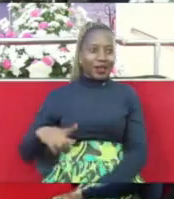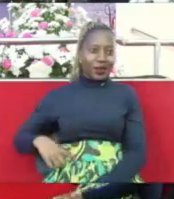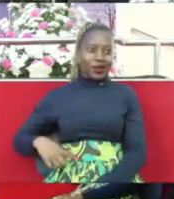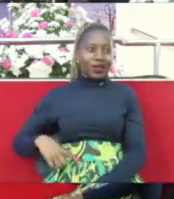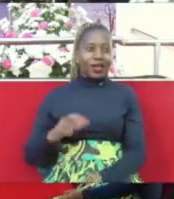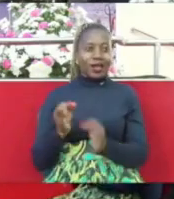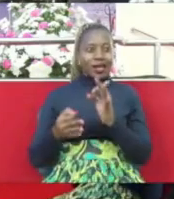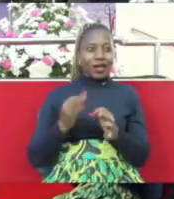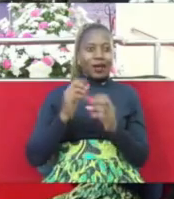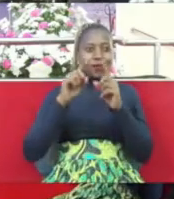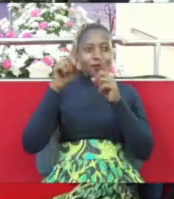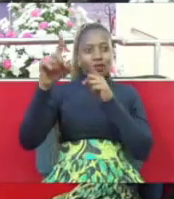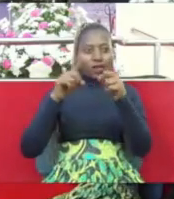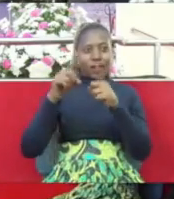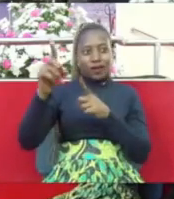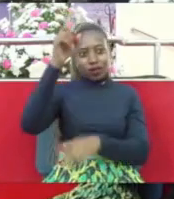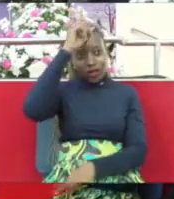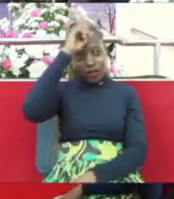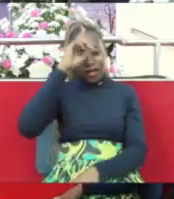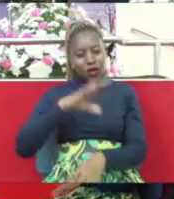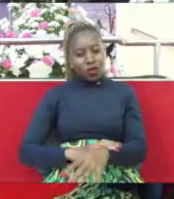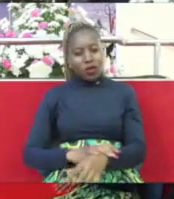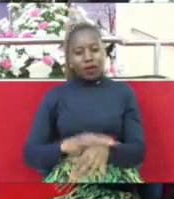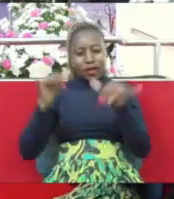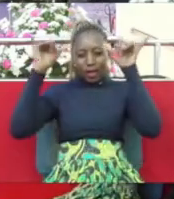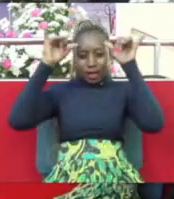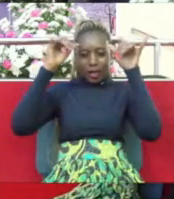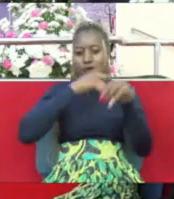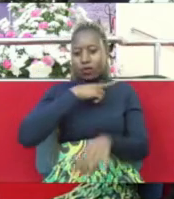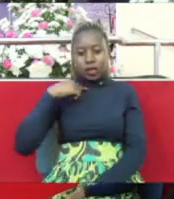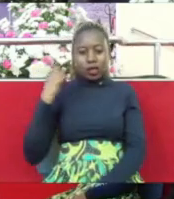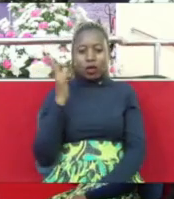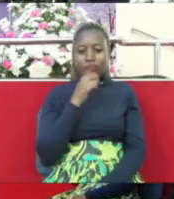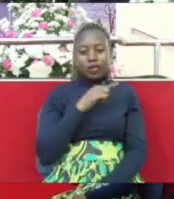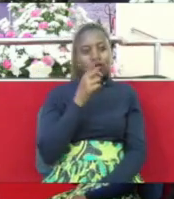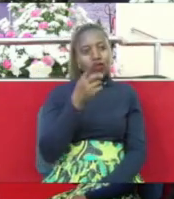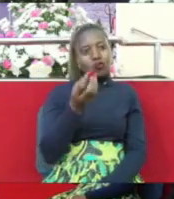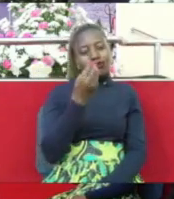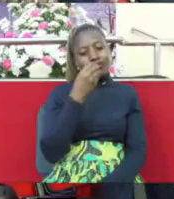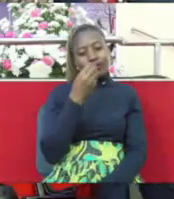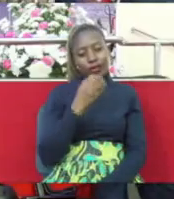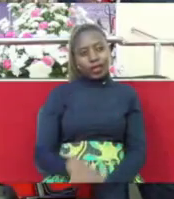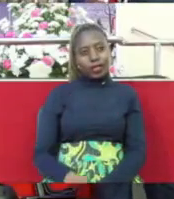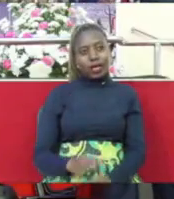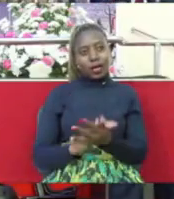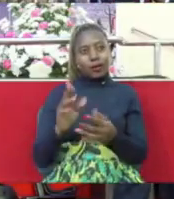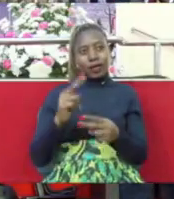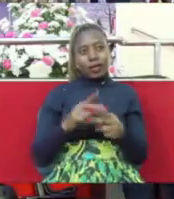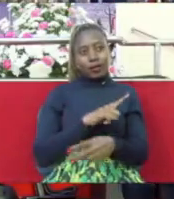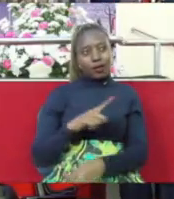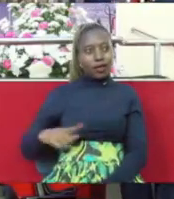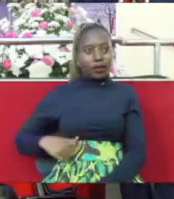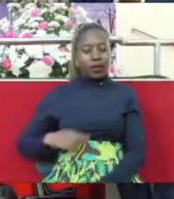up country upate wamechinja ngombe, you eat. Ukienda pale mashabani ukute ngombe imechinjwa, wewe kula. Praise the name of the Lord. Bwana asifiwe. In fact, kama